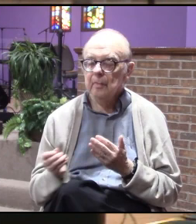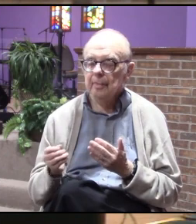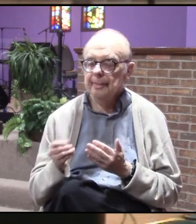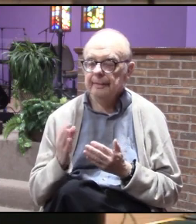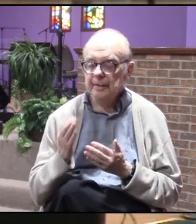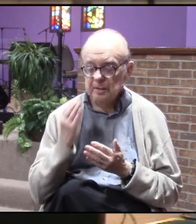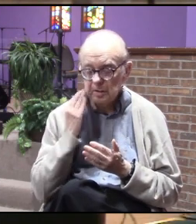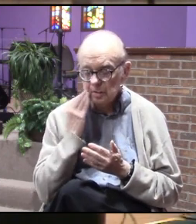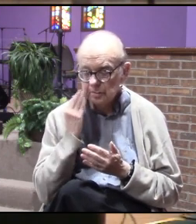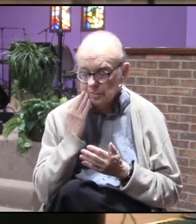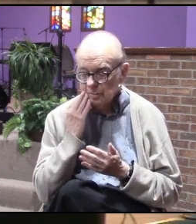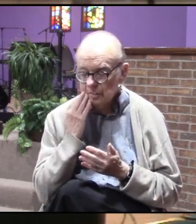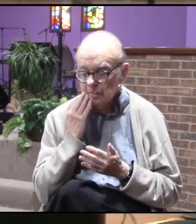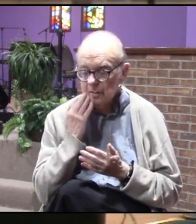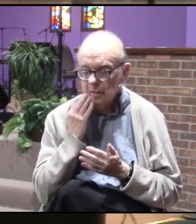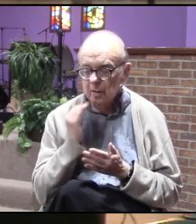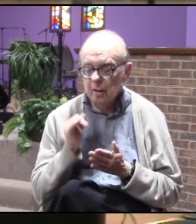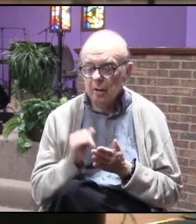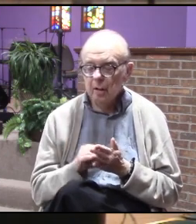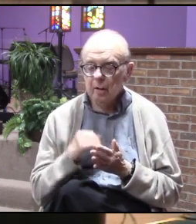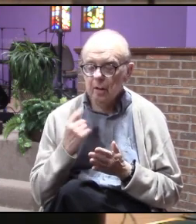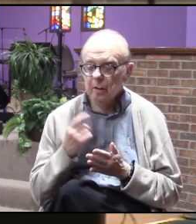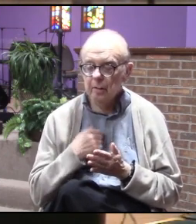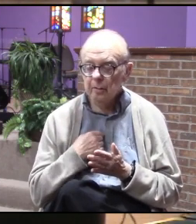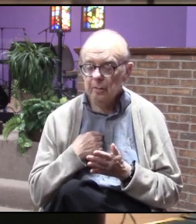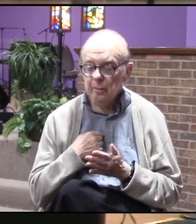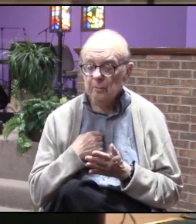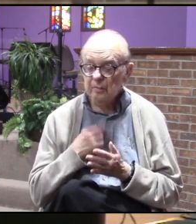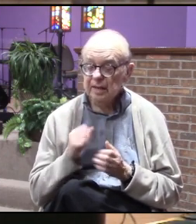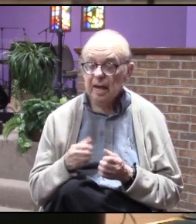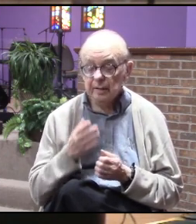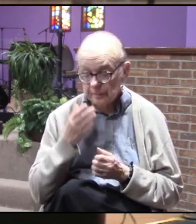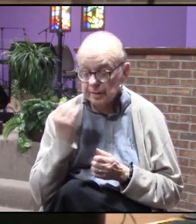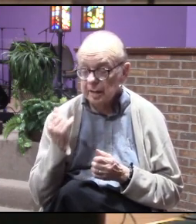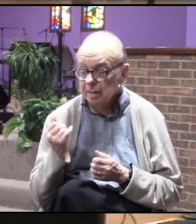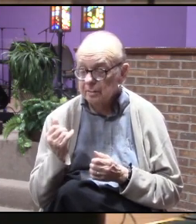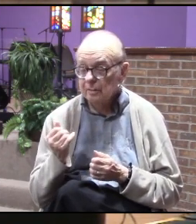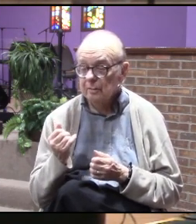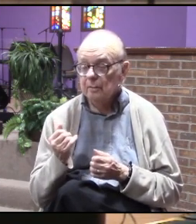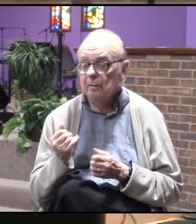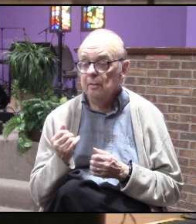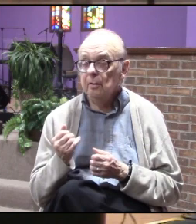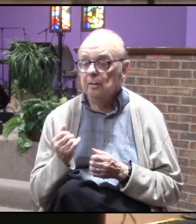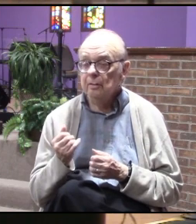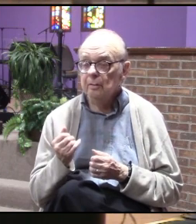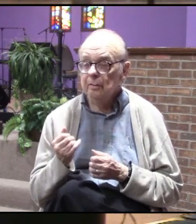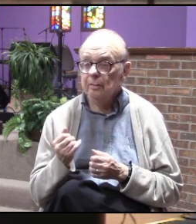And God knows that we can be forgetful.